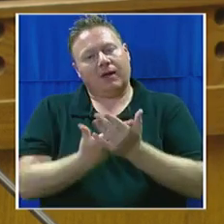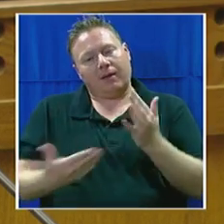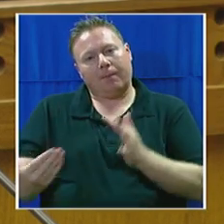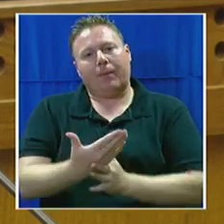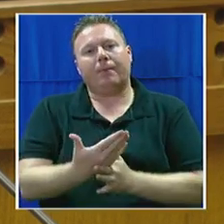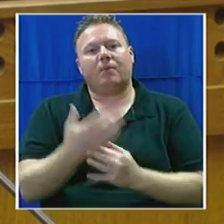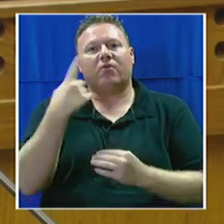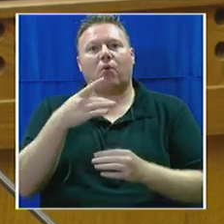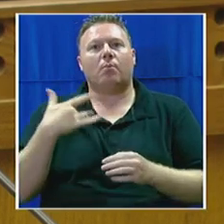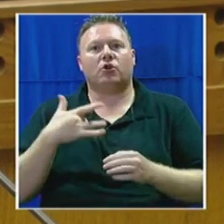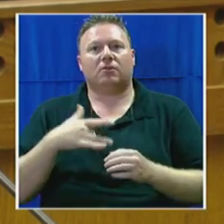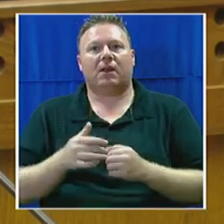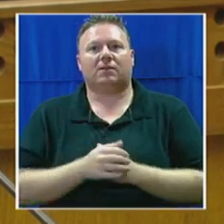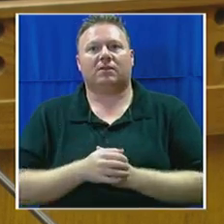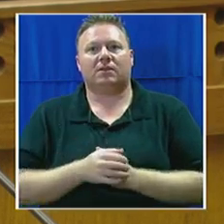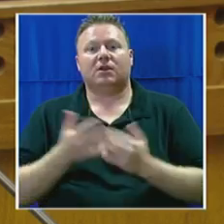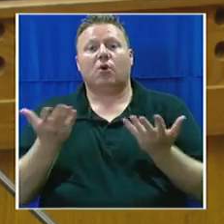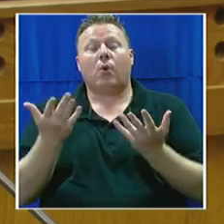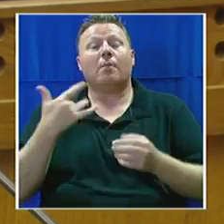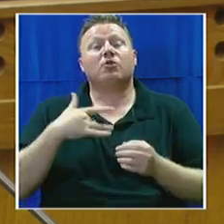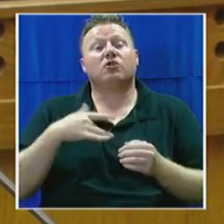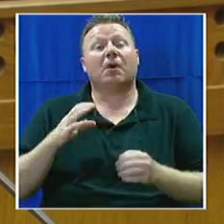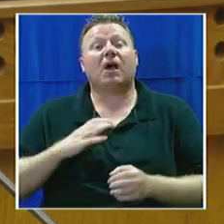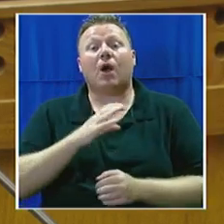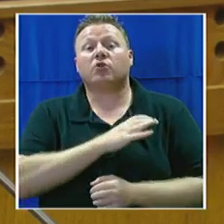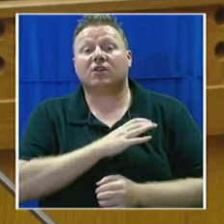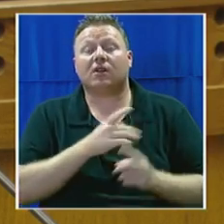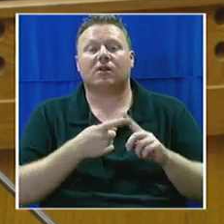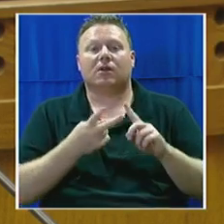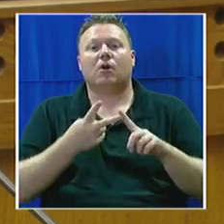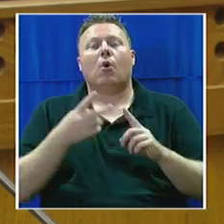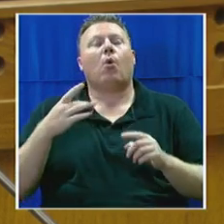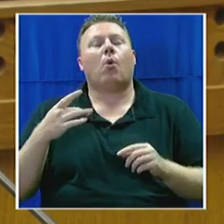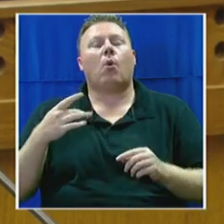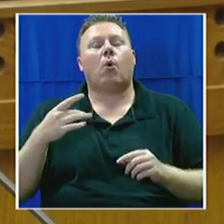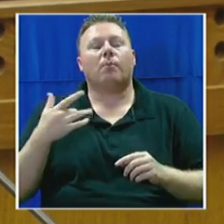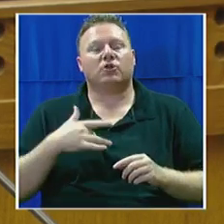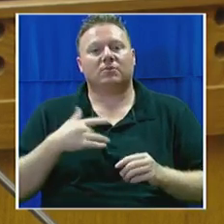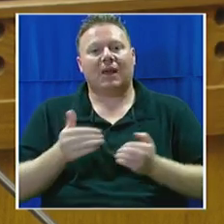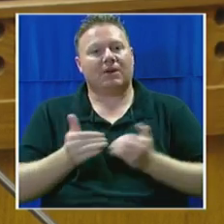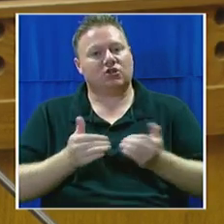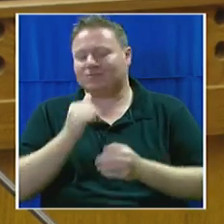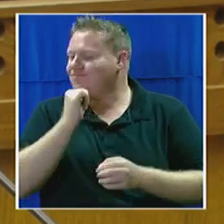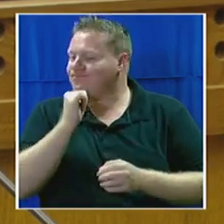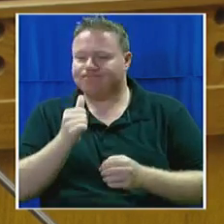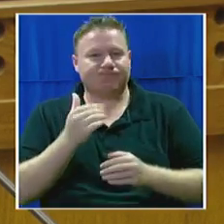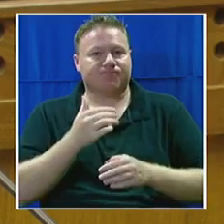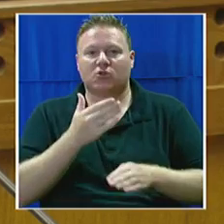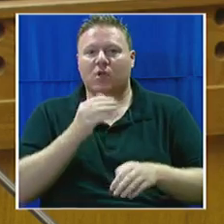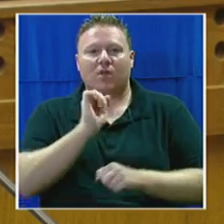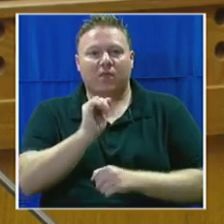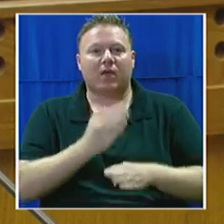in municipalities when municipal council or municipal administration fail to execute their